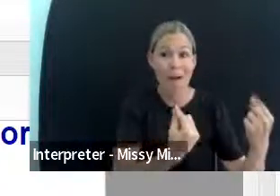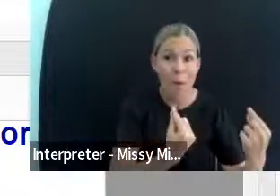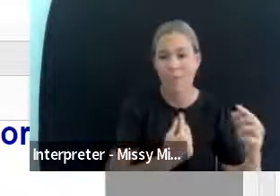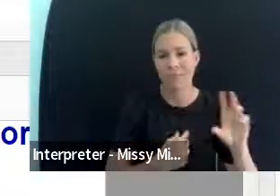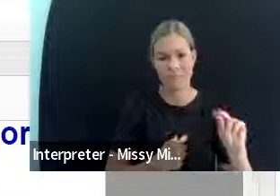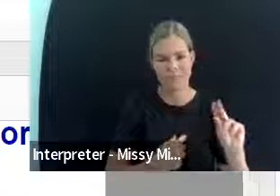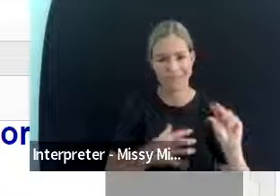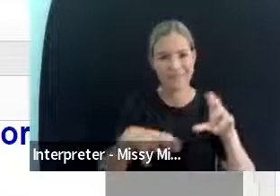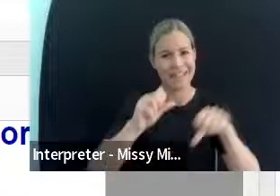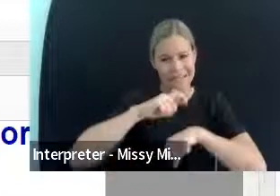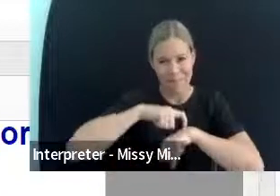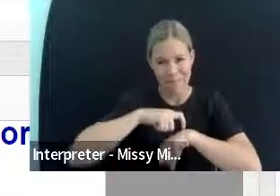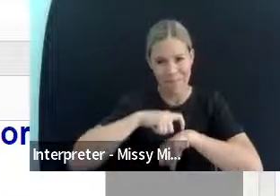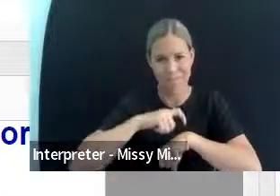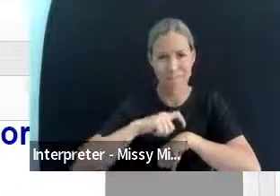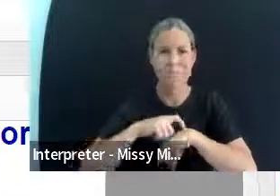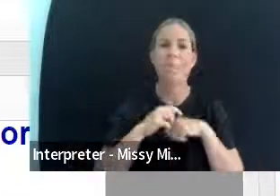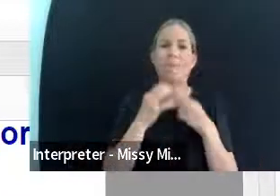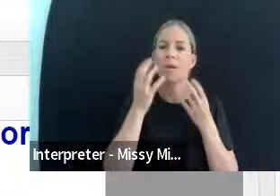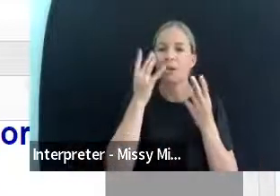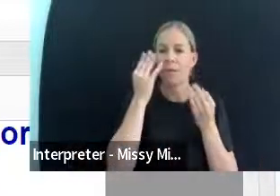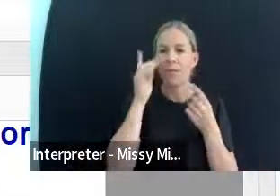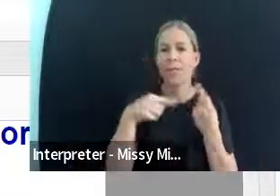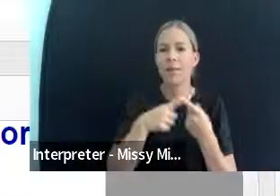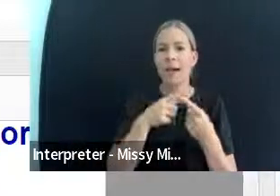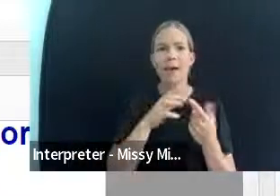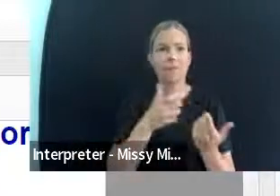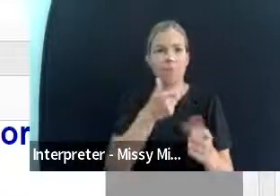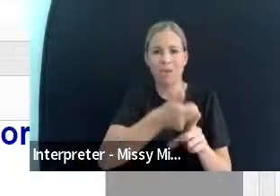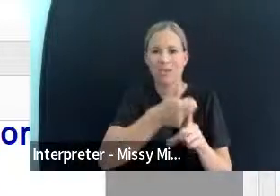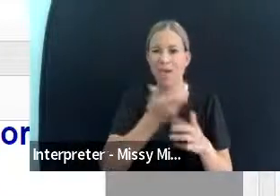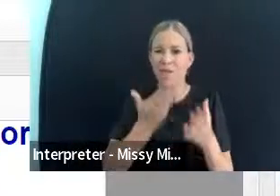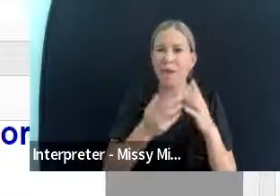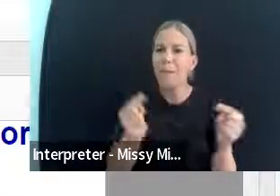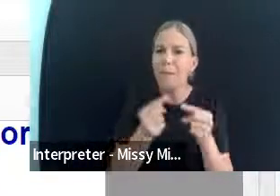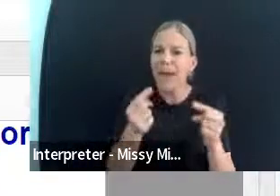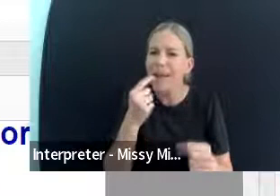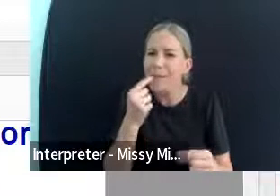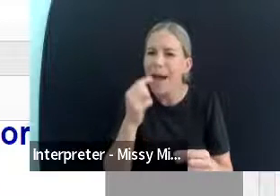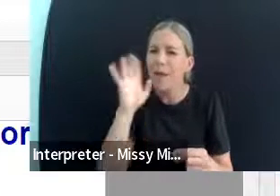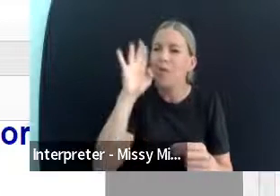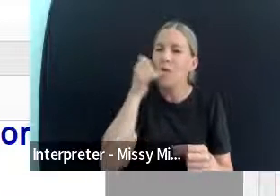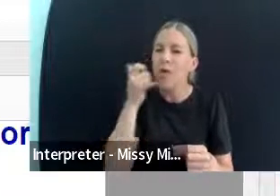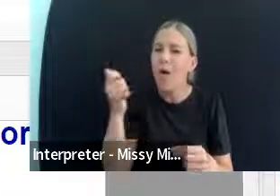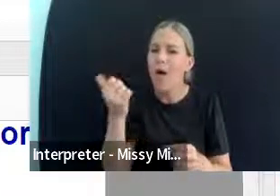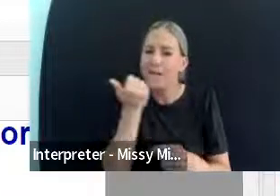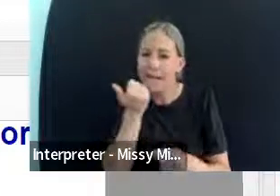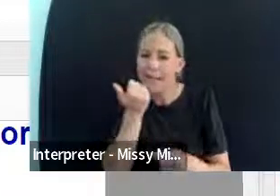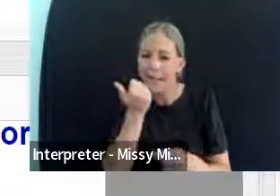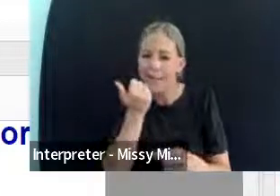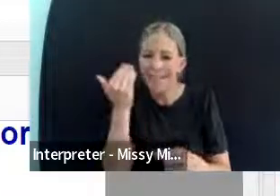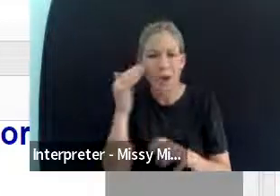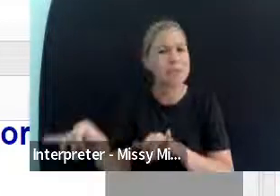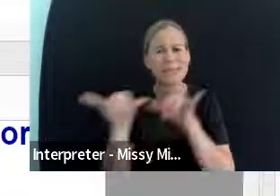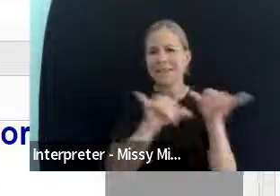Again, think about if you have a toothache, you're going to call and make an appointment with a dentist, but you're going to have to go in and be